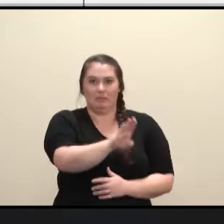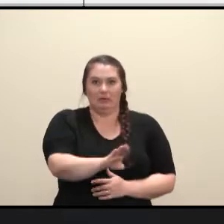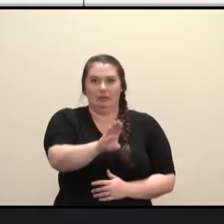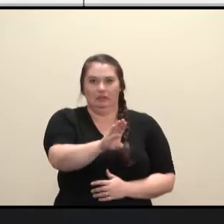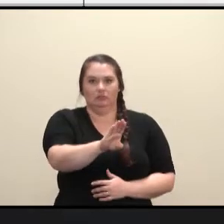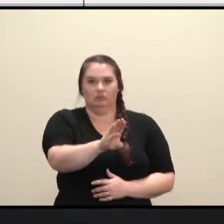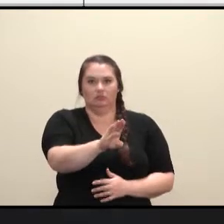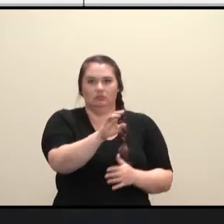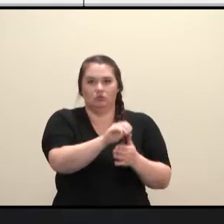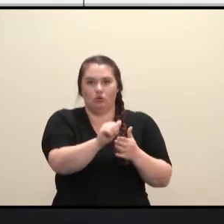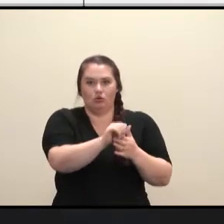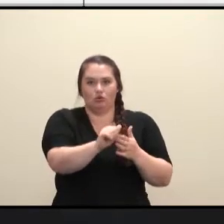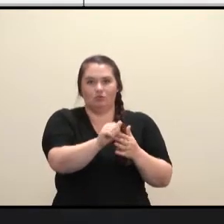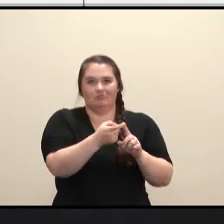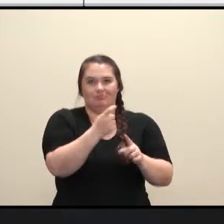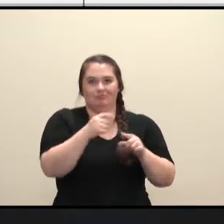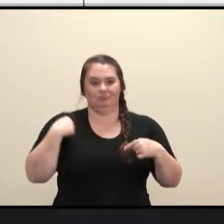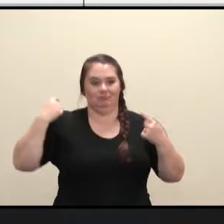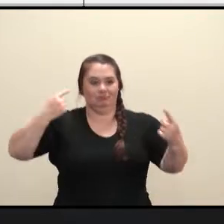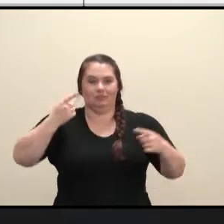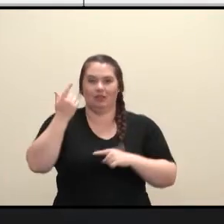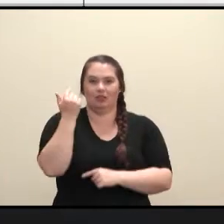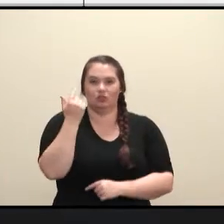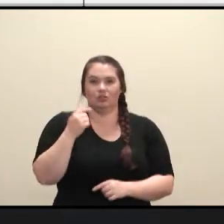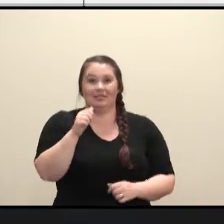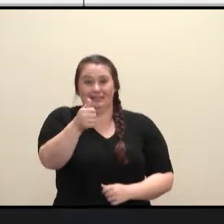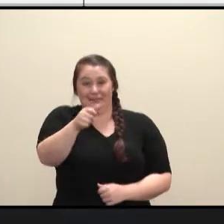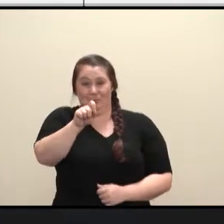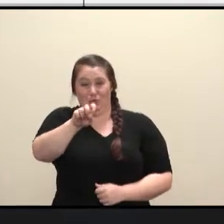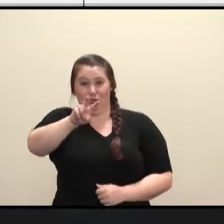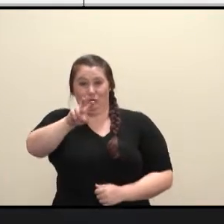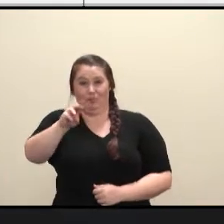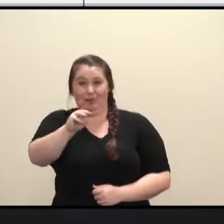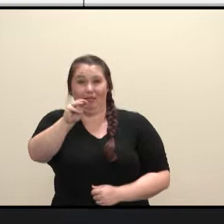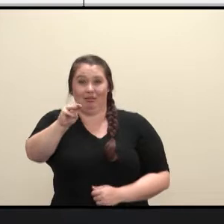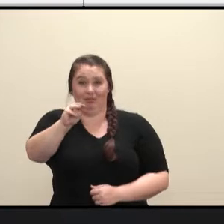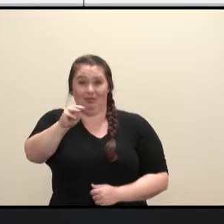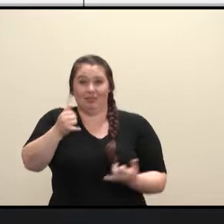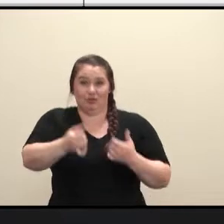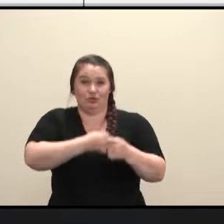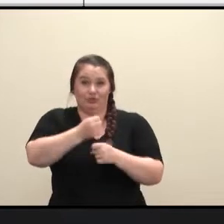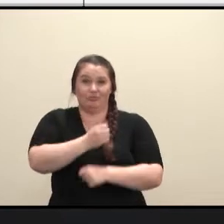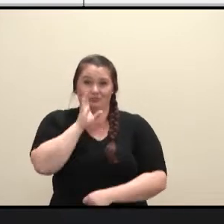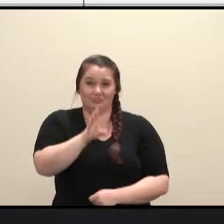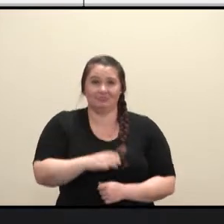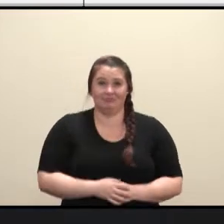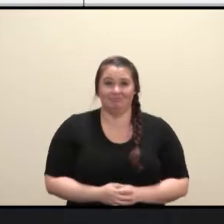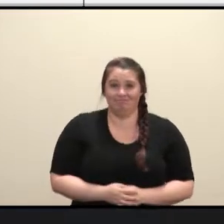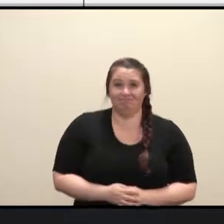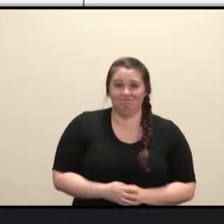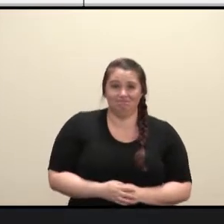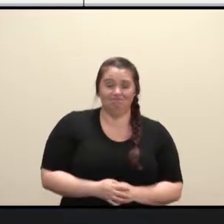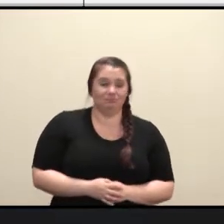years, $10.2 billion this year. Certified values, that's based on that's the